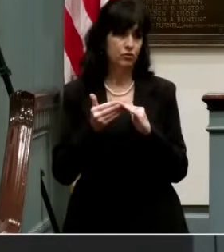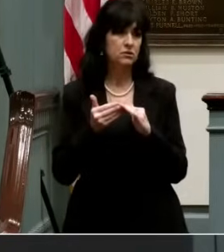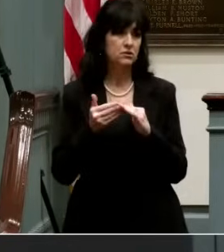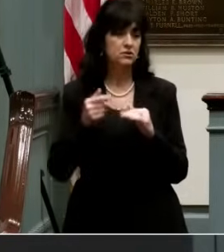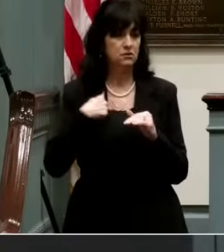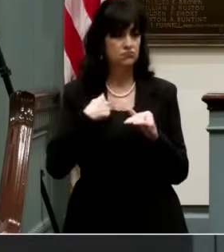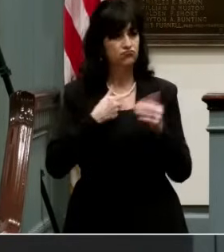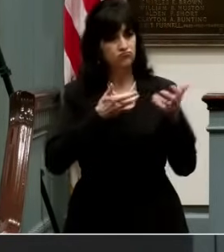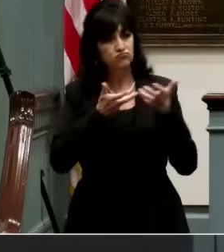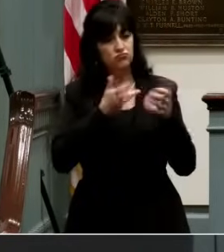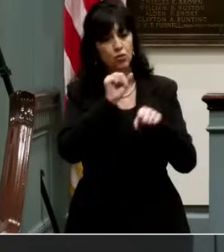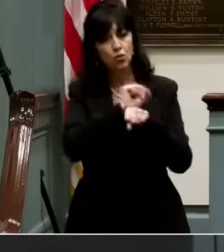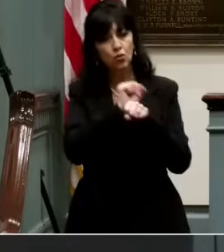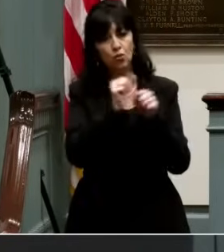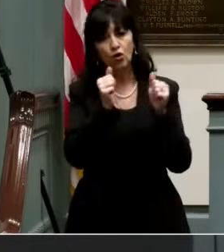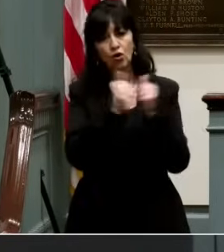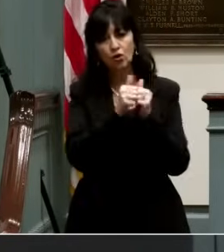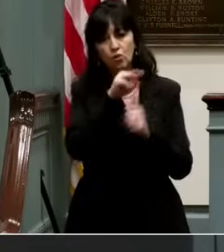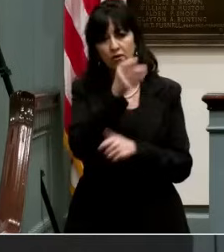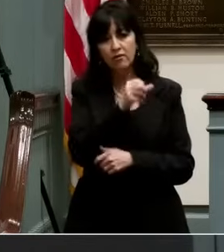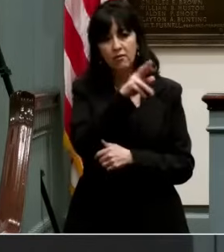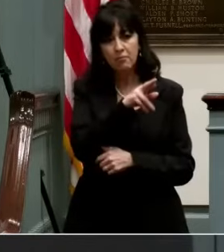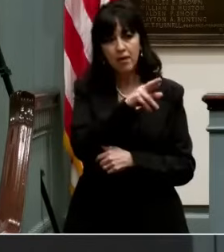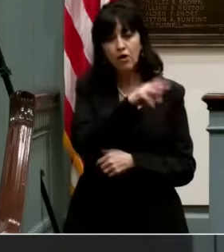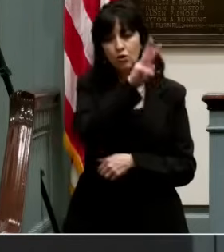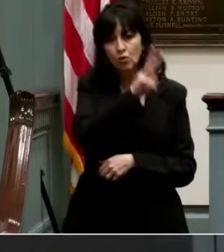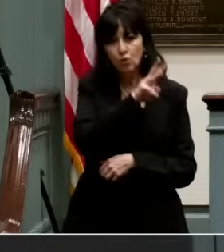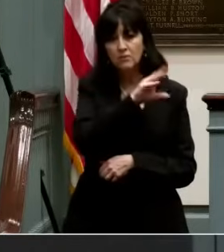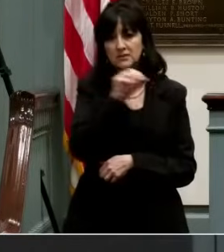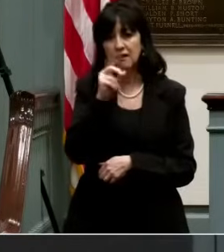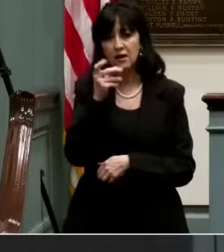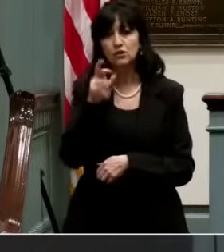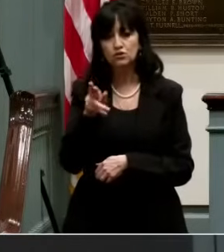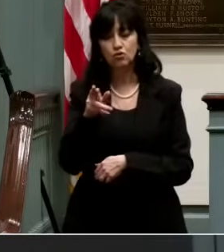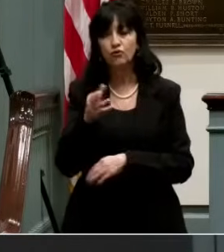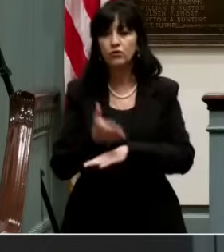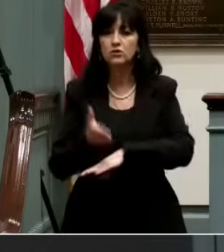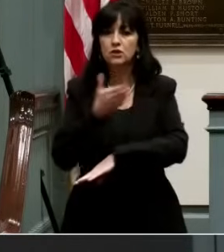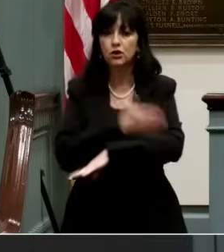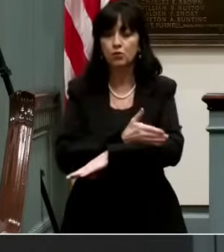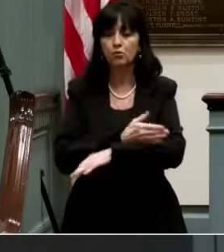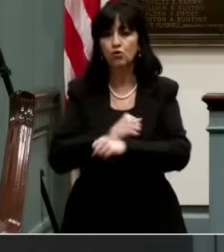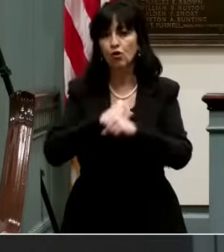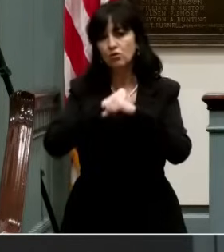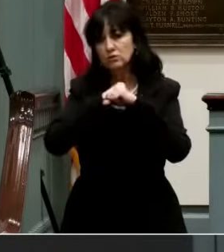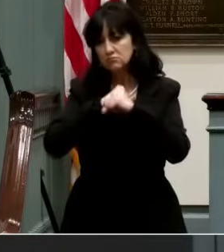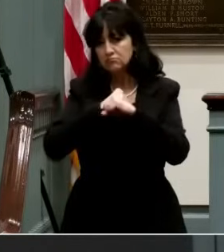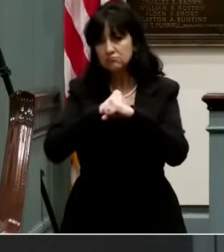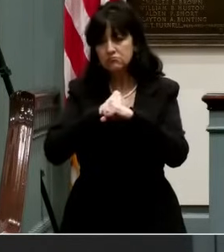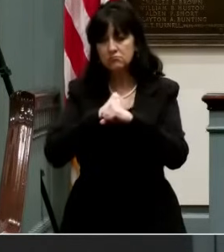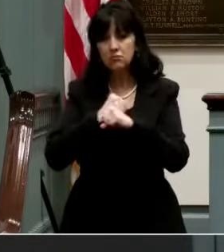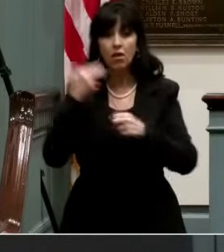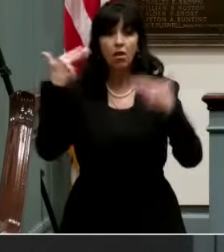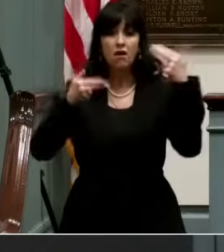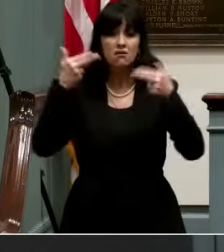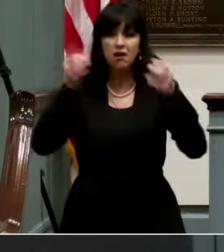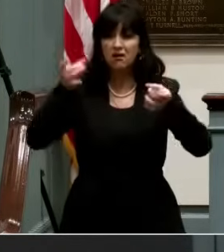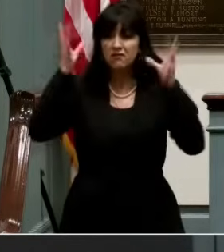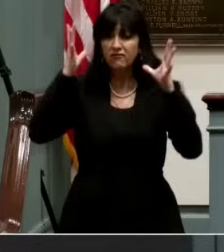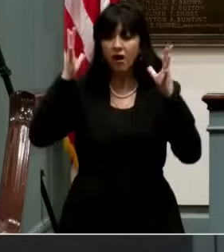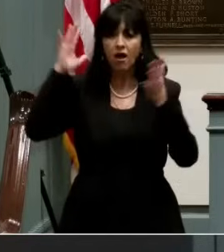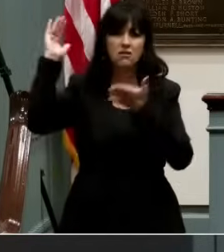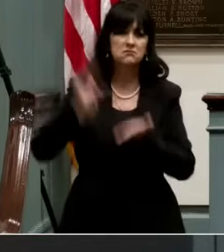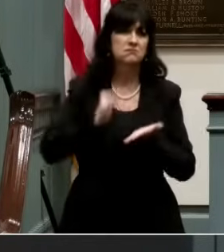with the mayor in Wilmington and Dover to expand our group violence intervention program to reduce gun violence in these